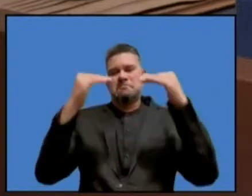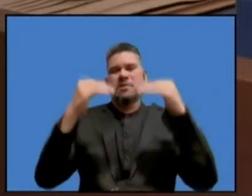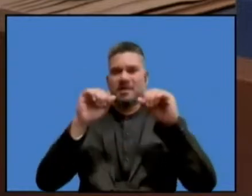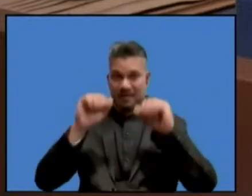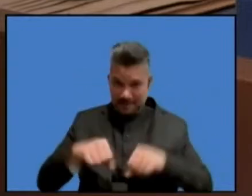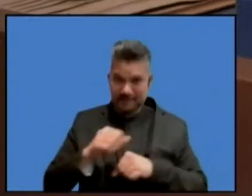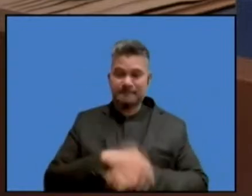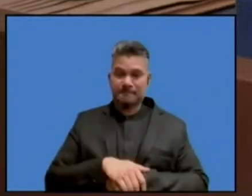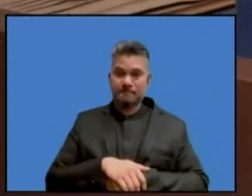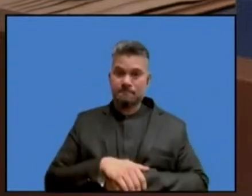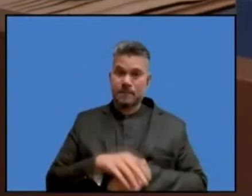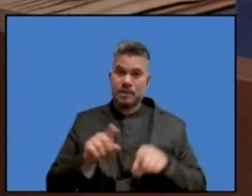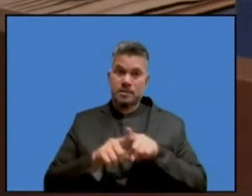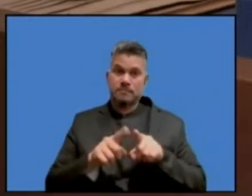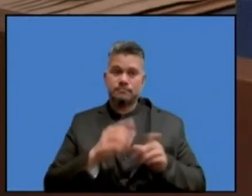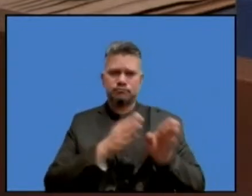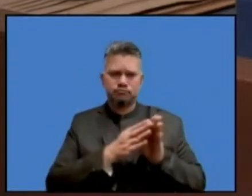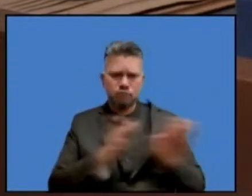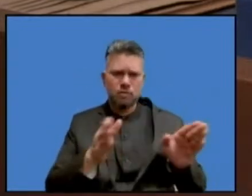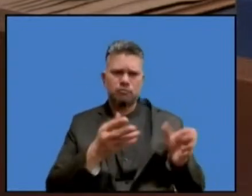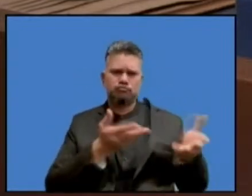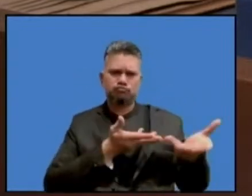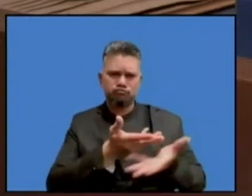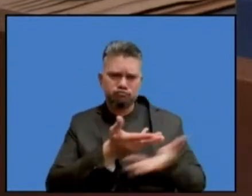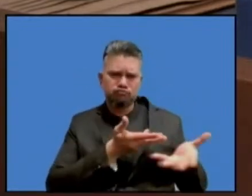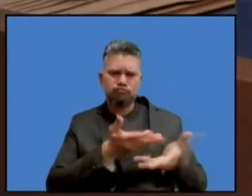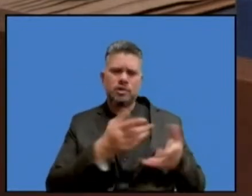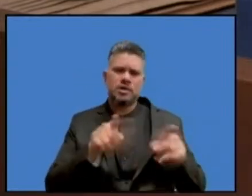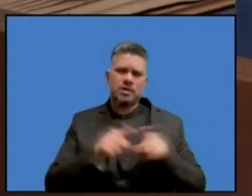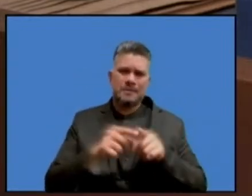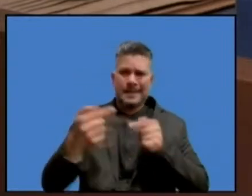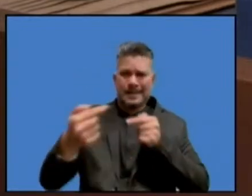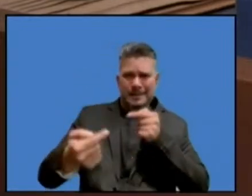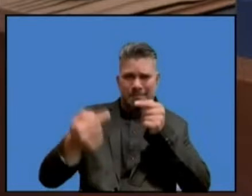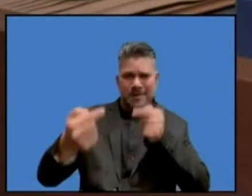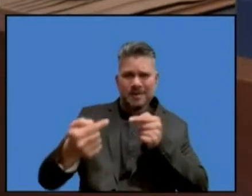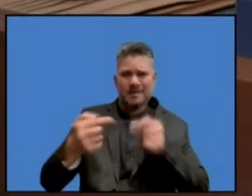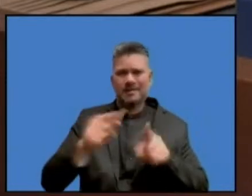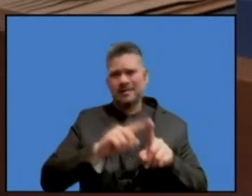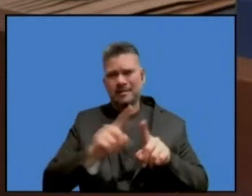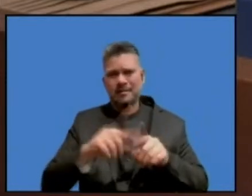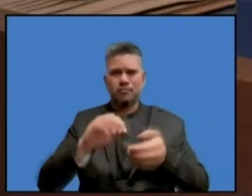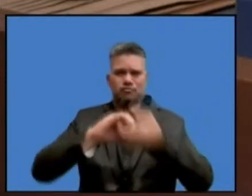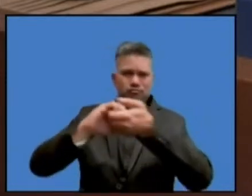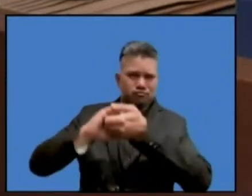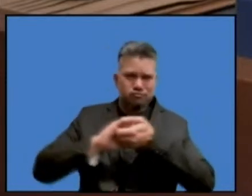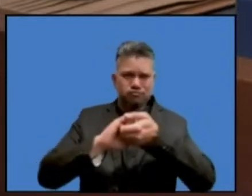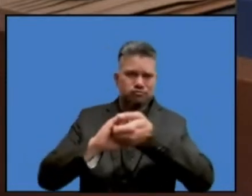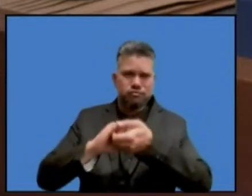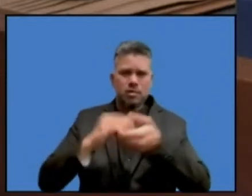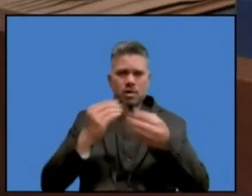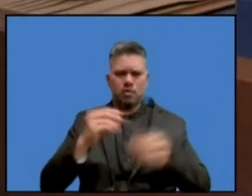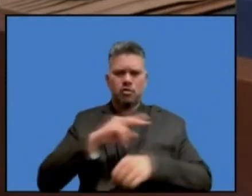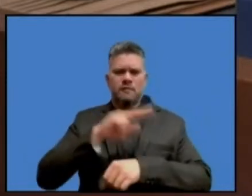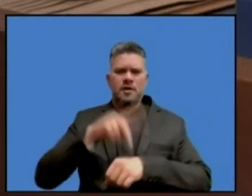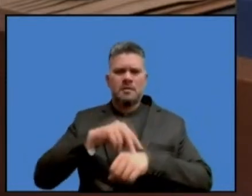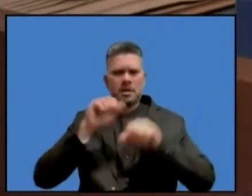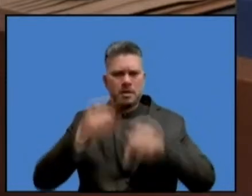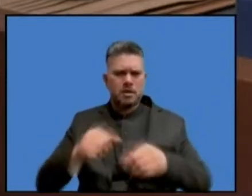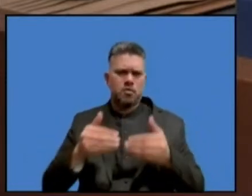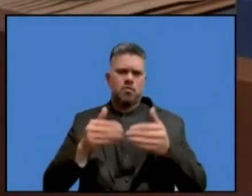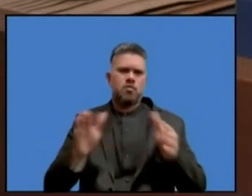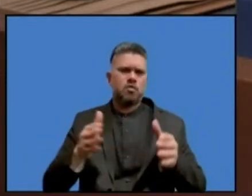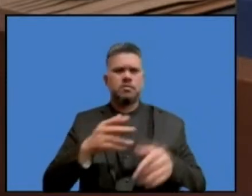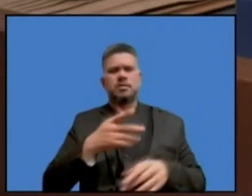and international cooperation, the Philippines actively promotes transparent information sharing mechanisms such as pre-employment